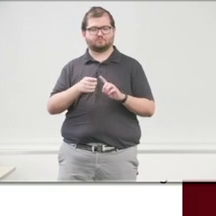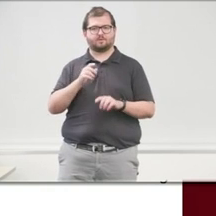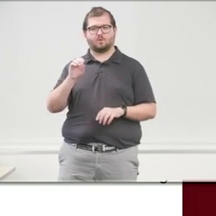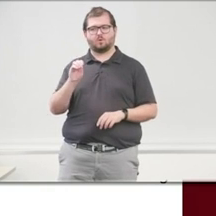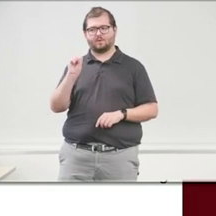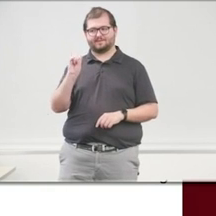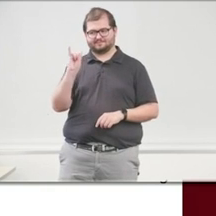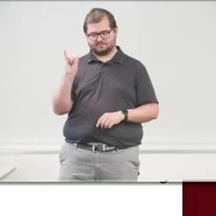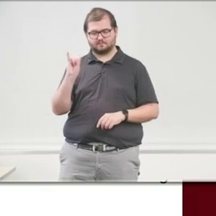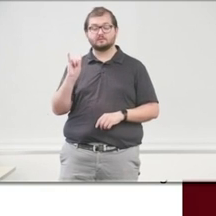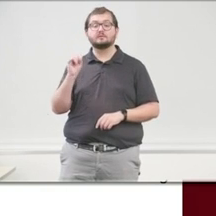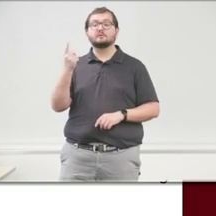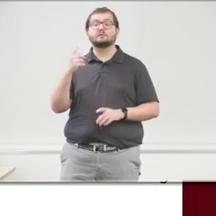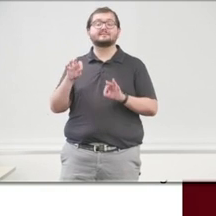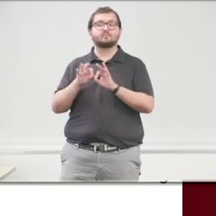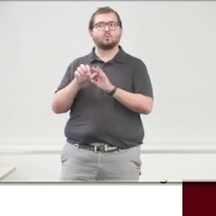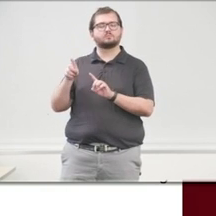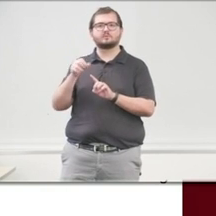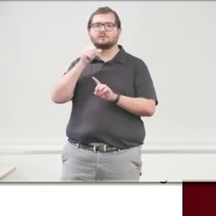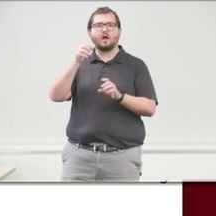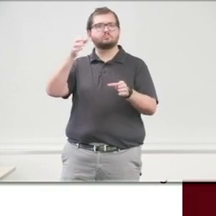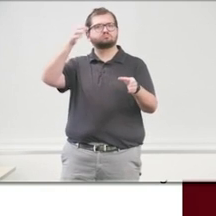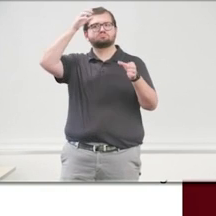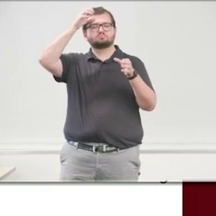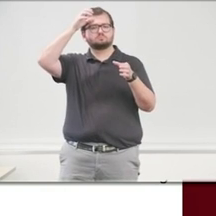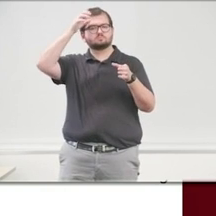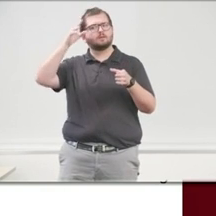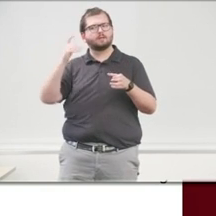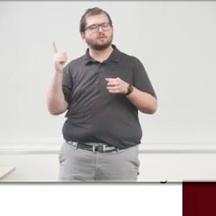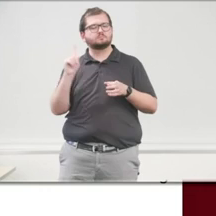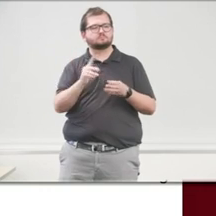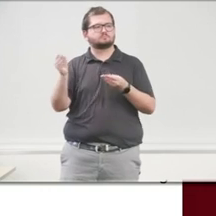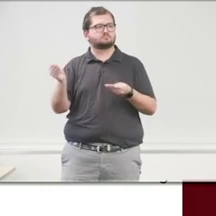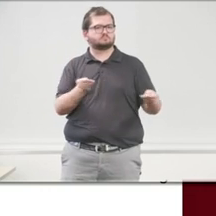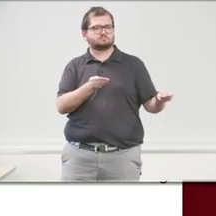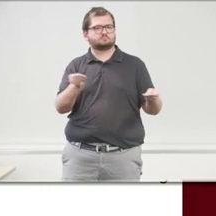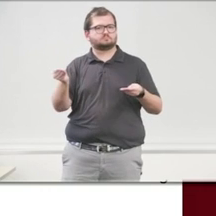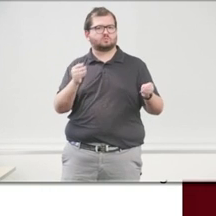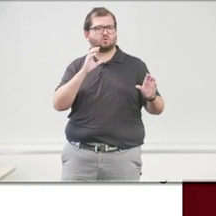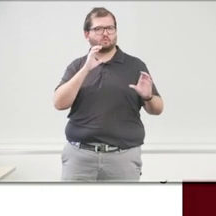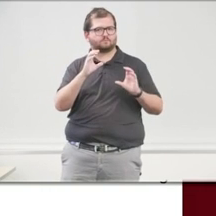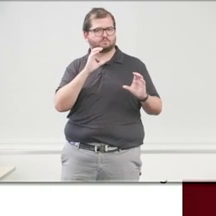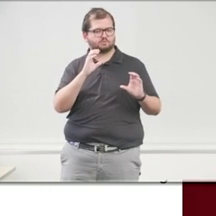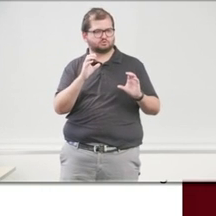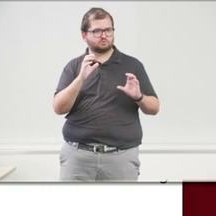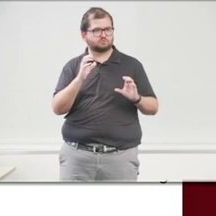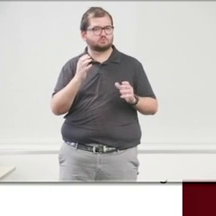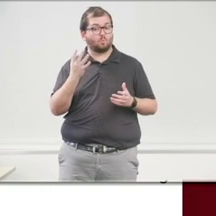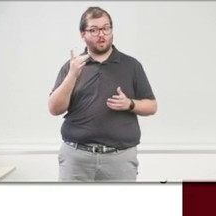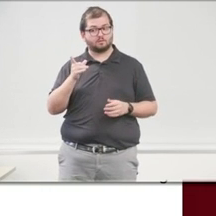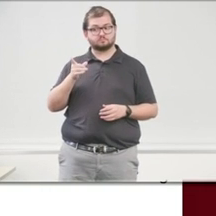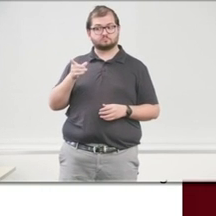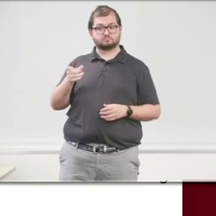to have someone who is not a subject matter expert facilitate the conversation, so that that individual